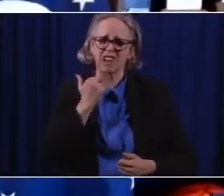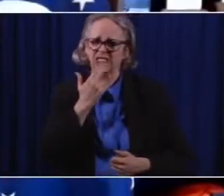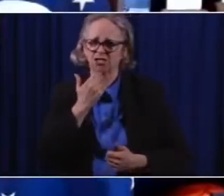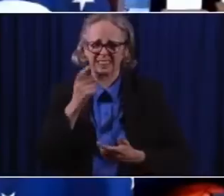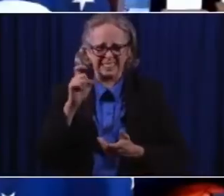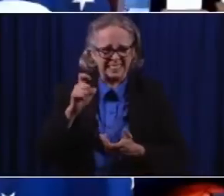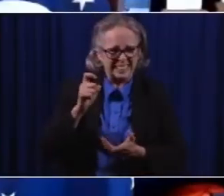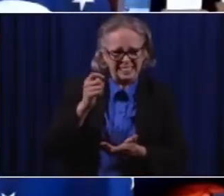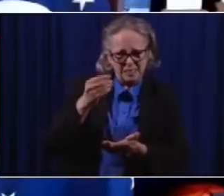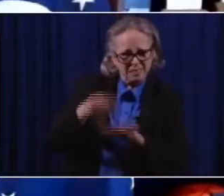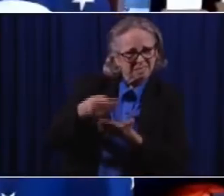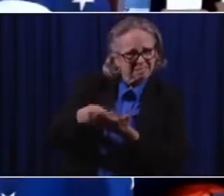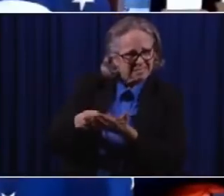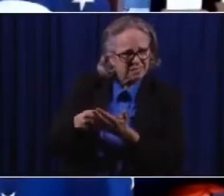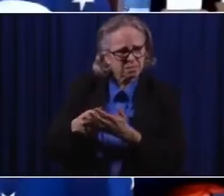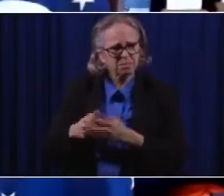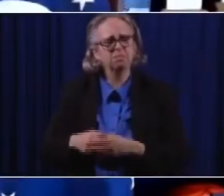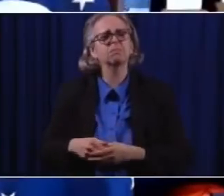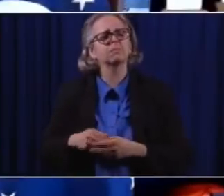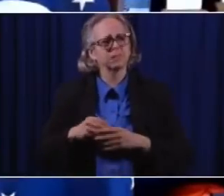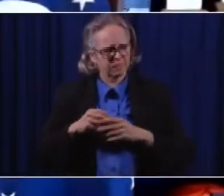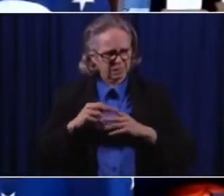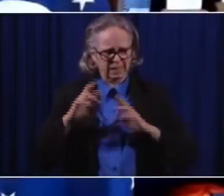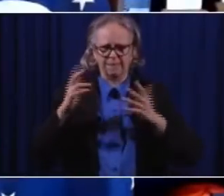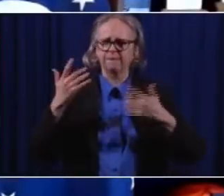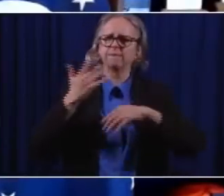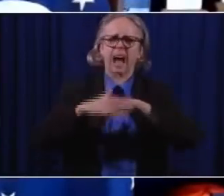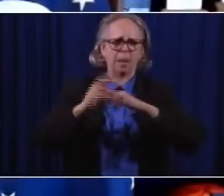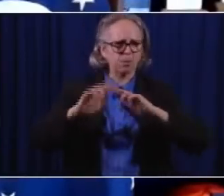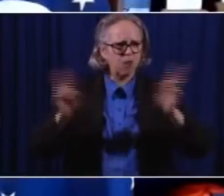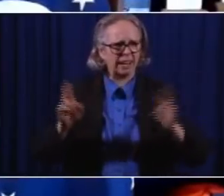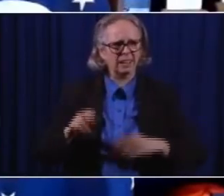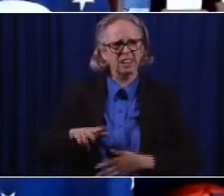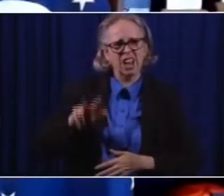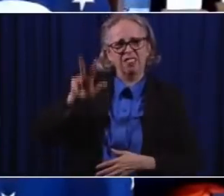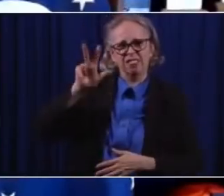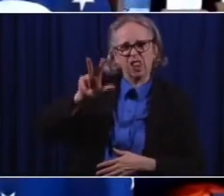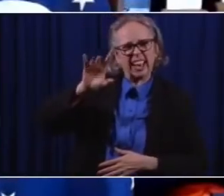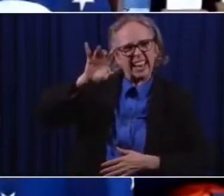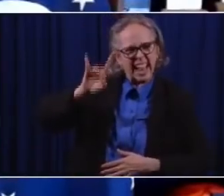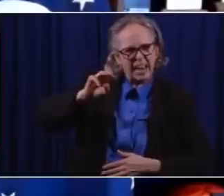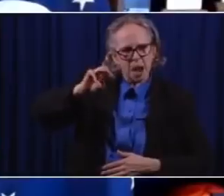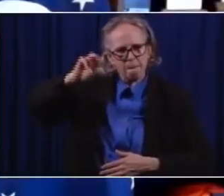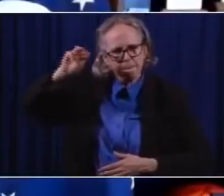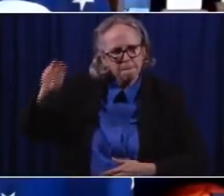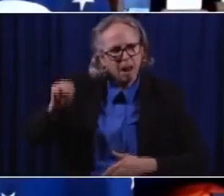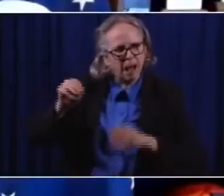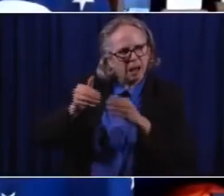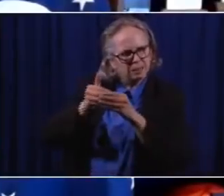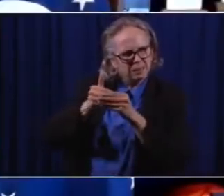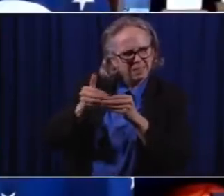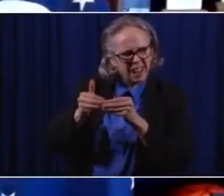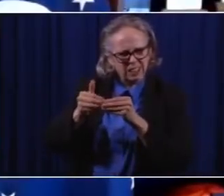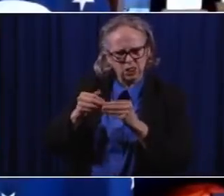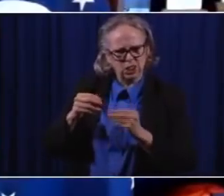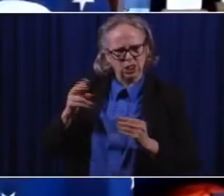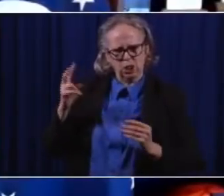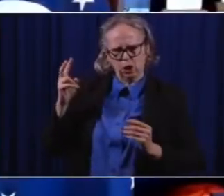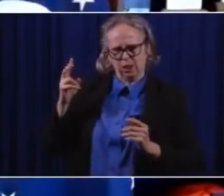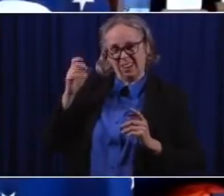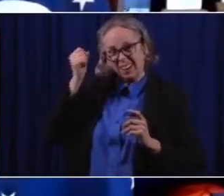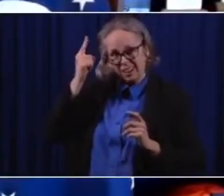we made available $38 million for $2,500 assistance payments